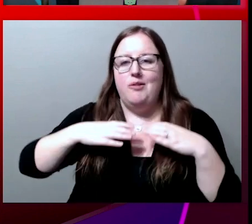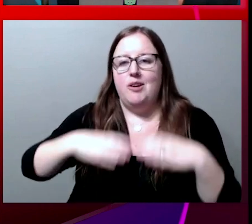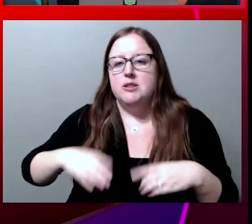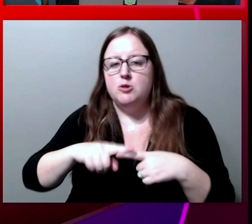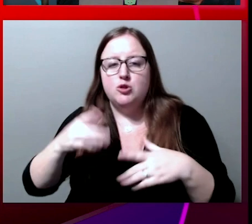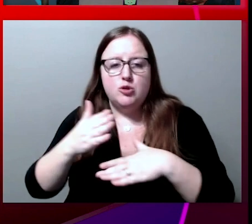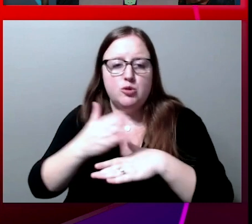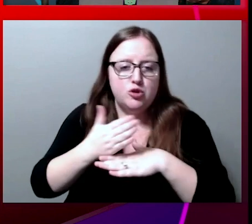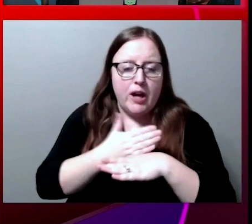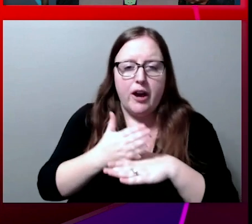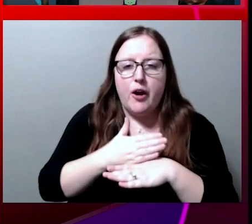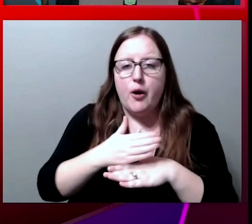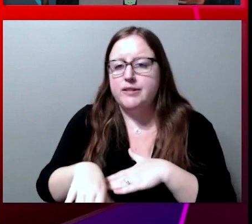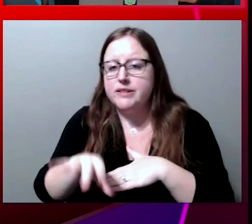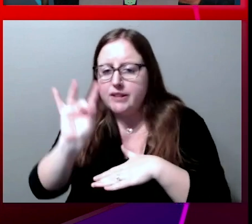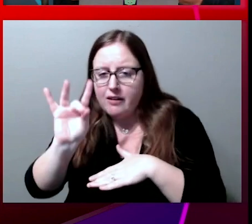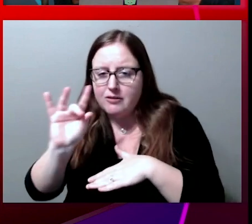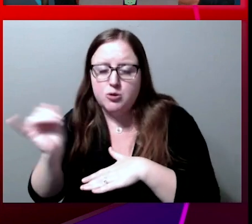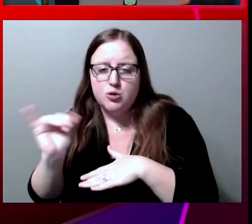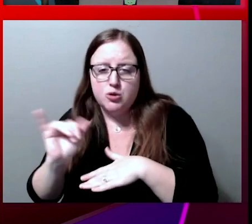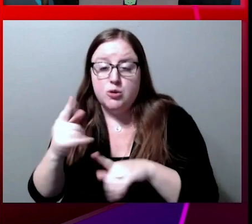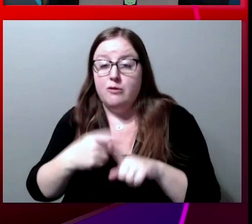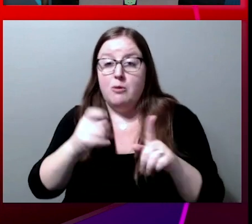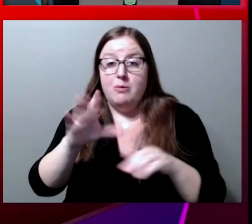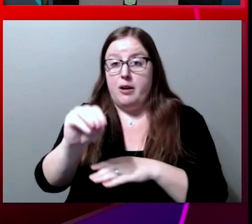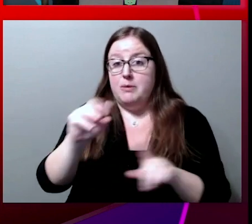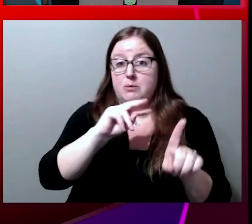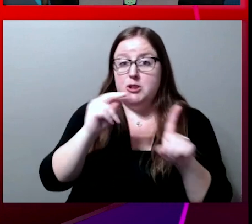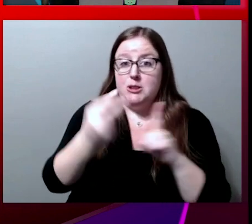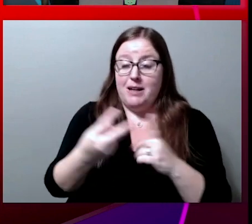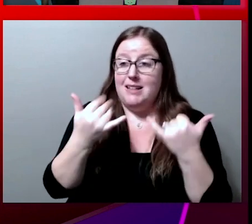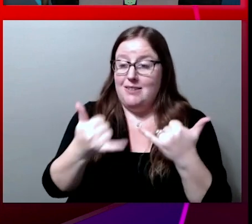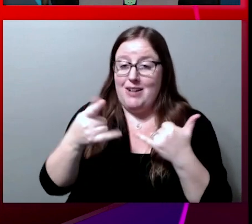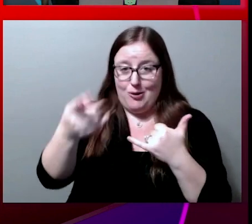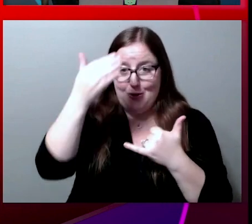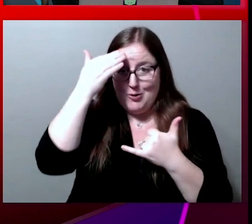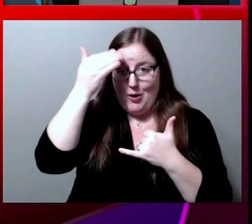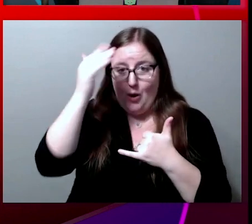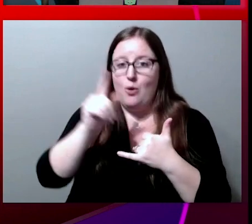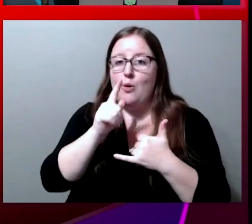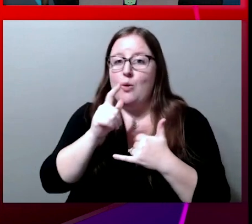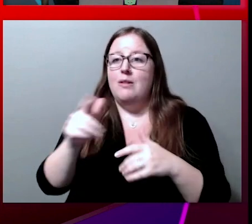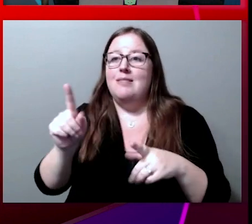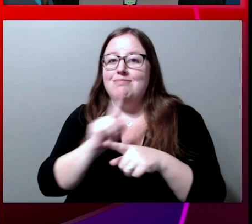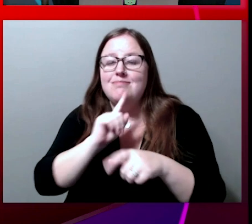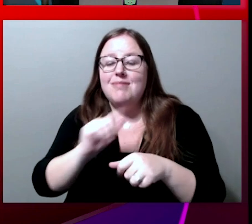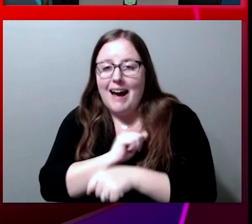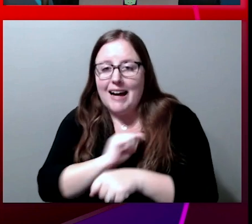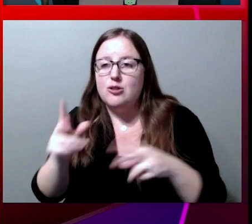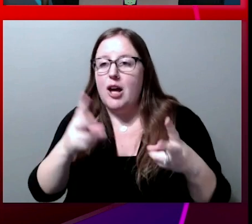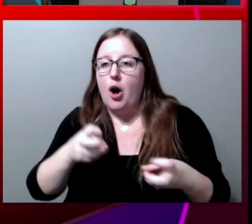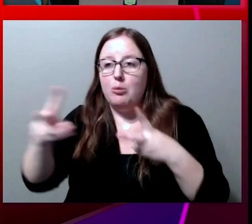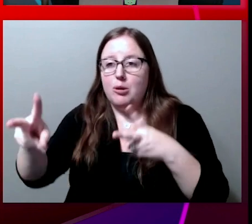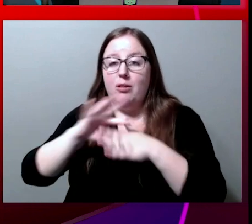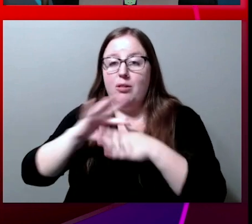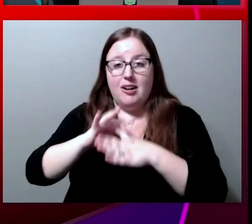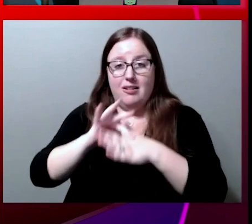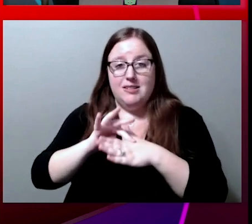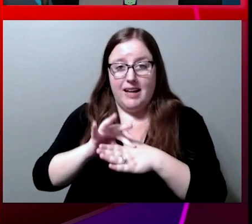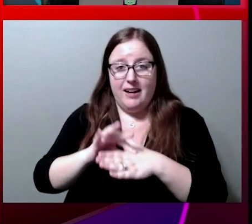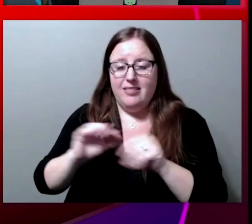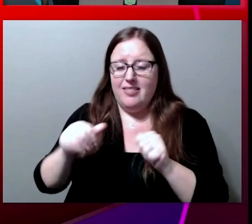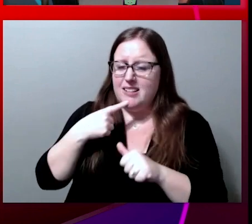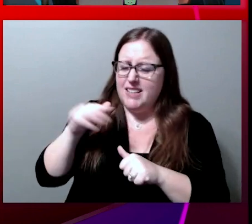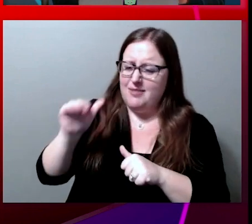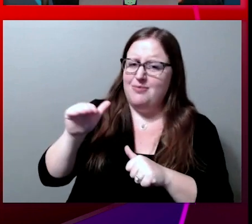and discover. And from, like I said, from the company perspective, now you know who actually uploaded this content, and they can also say, hey, this is the